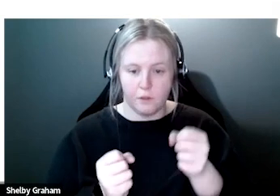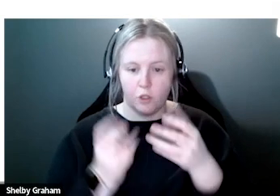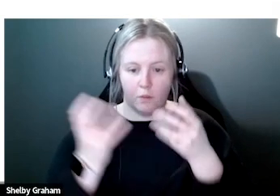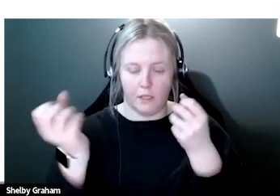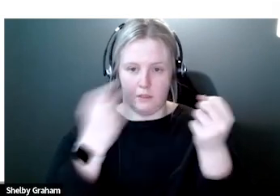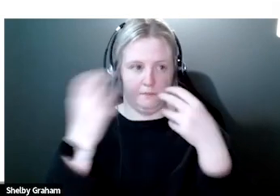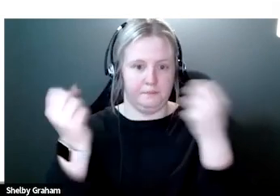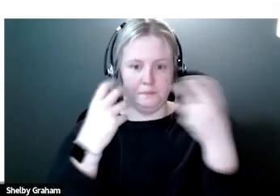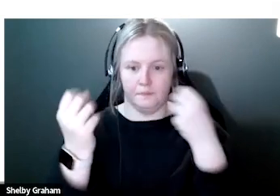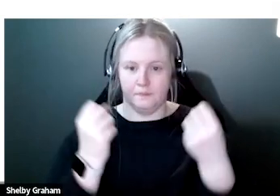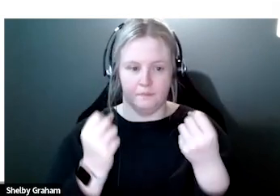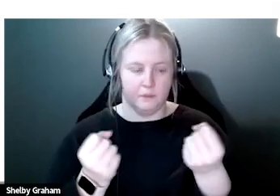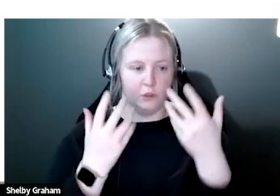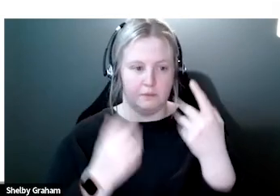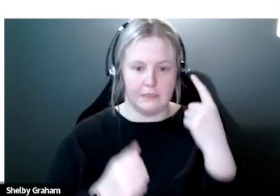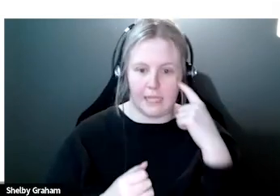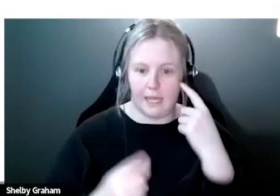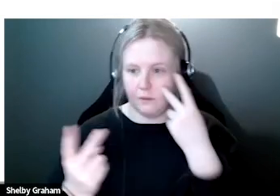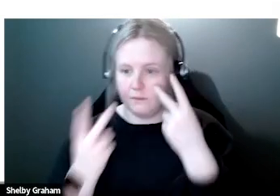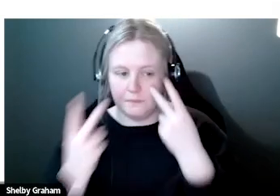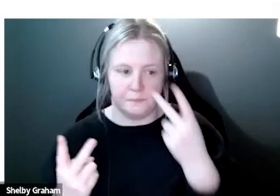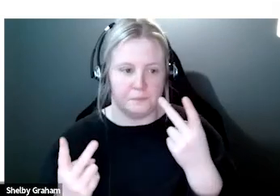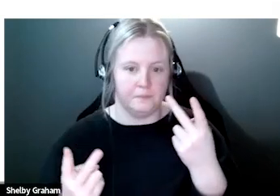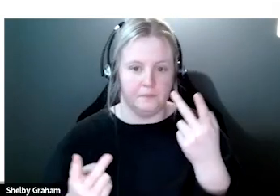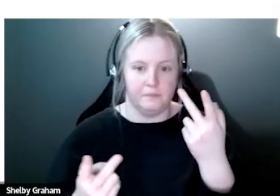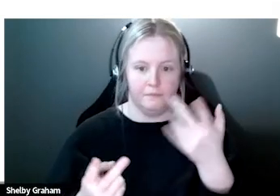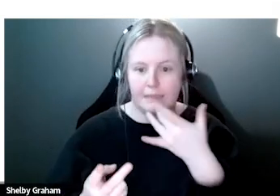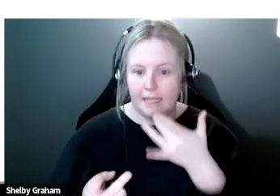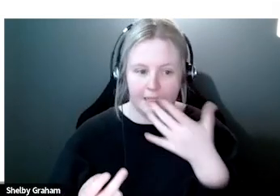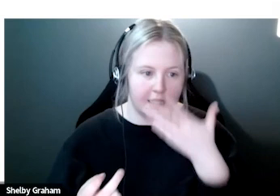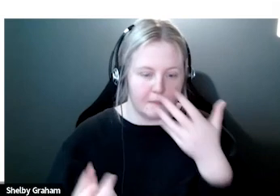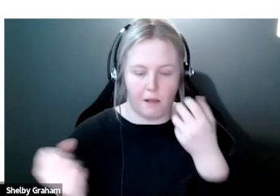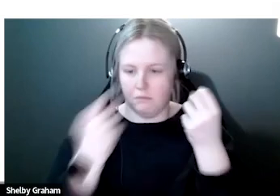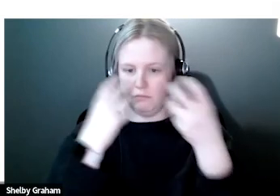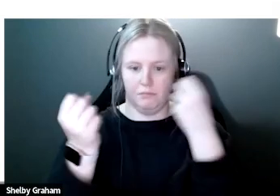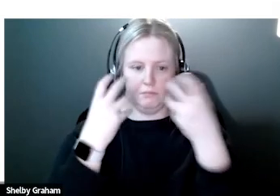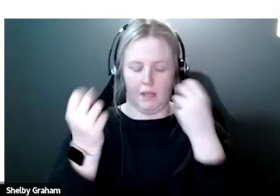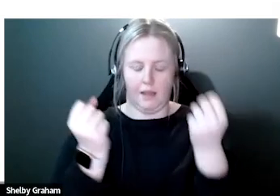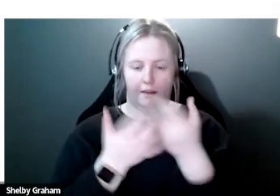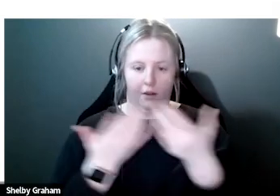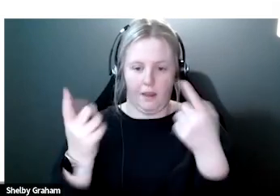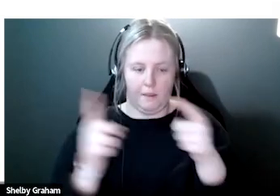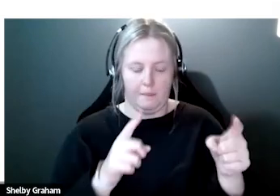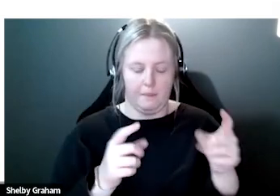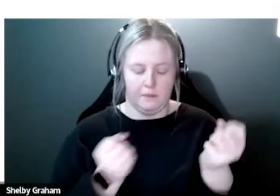10 times the sensory input in terms of sight, sound, taste, touch, and smell,